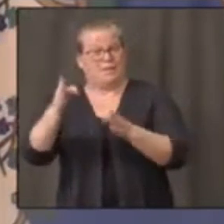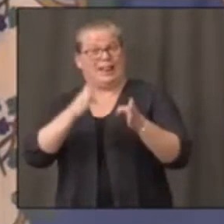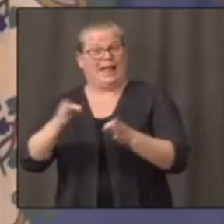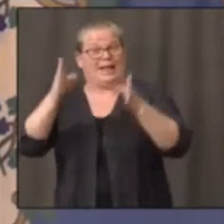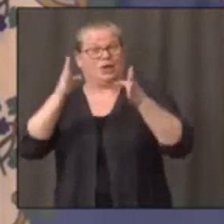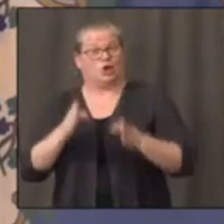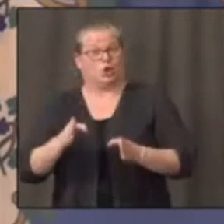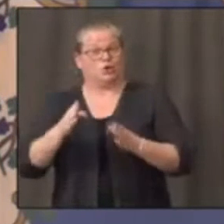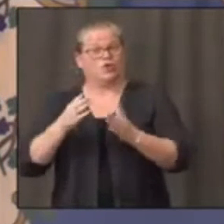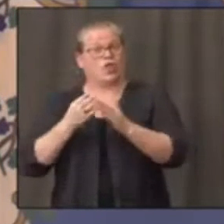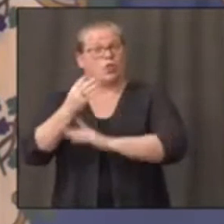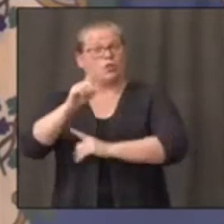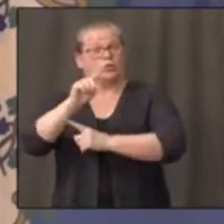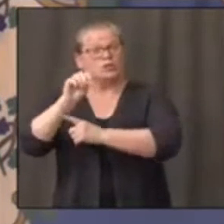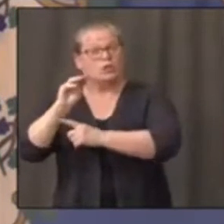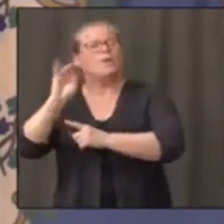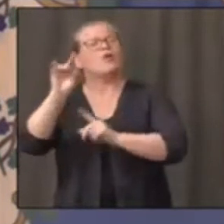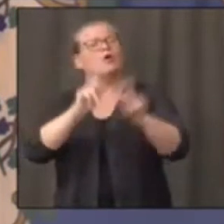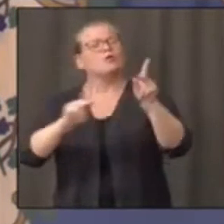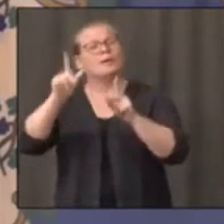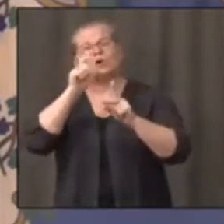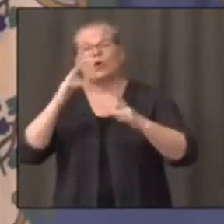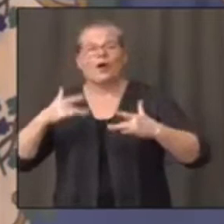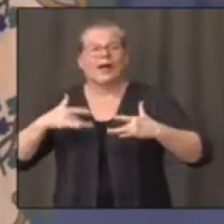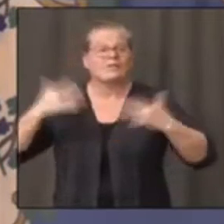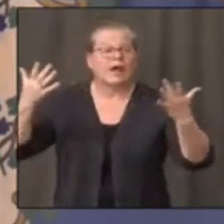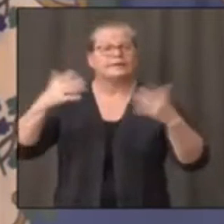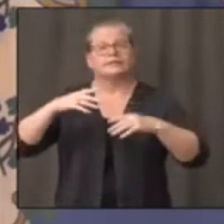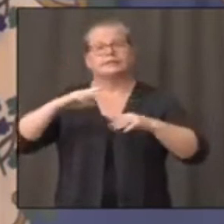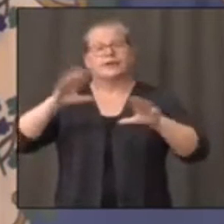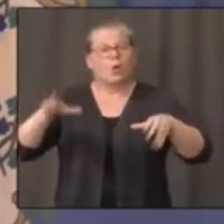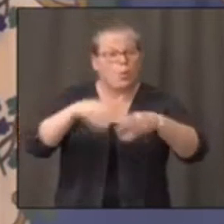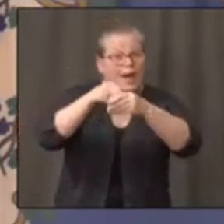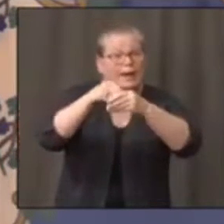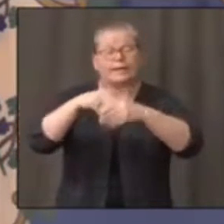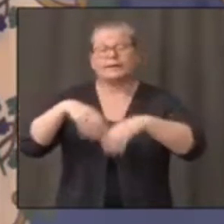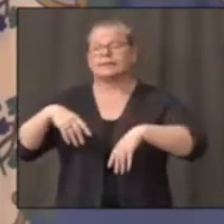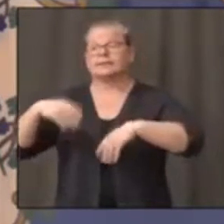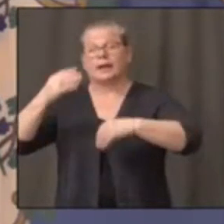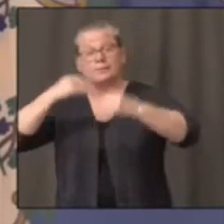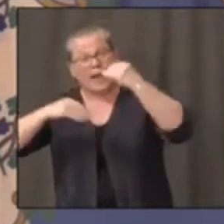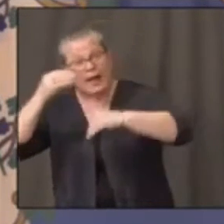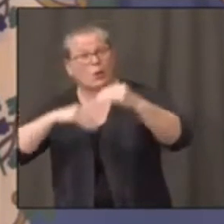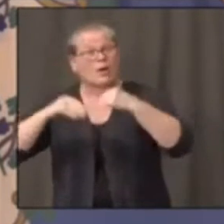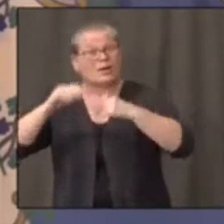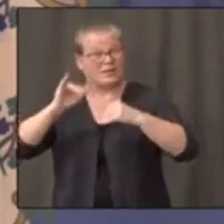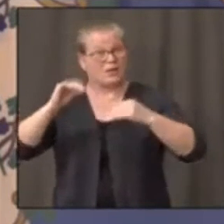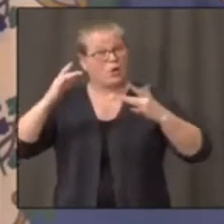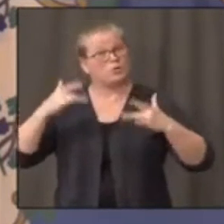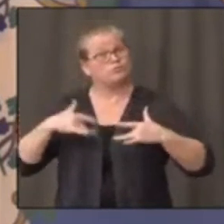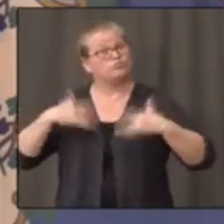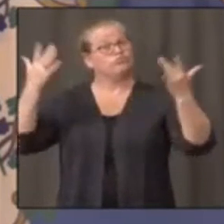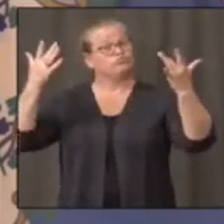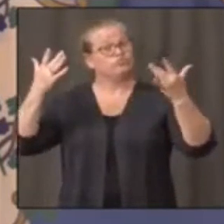of weddings and big banquets, and their business has been devastated. And they're